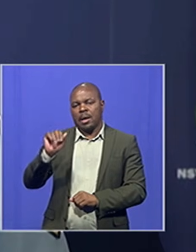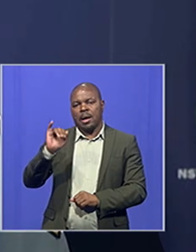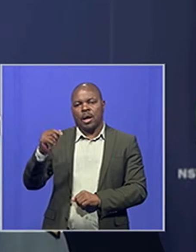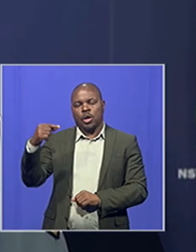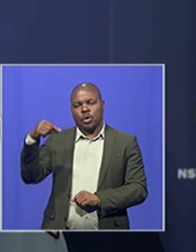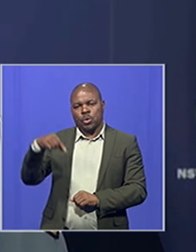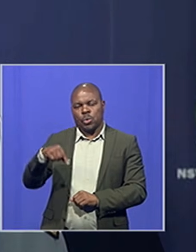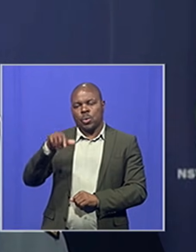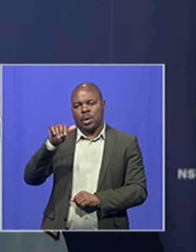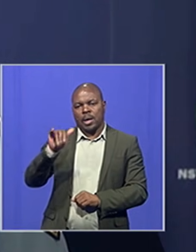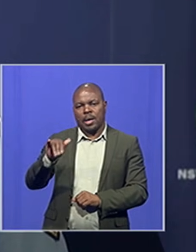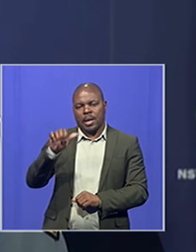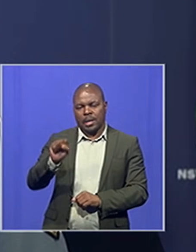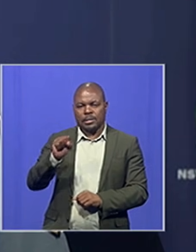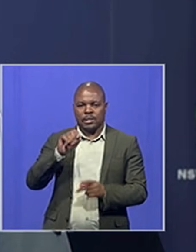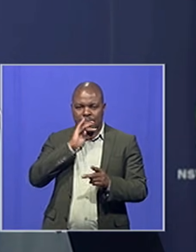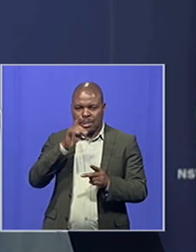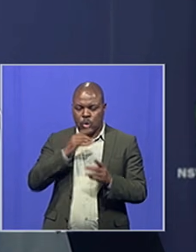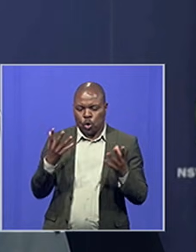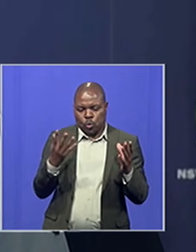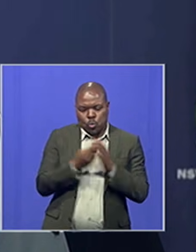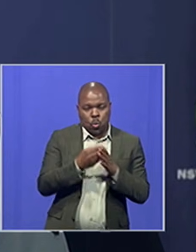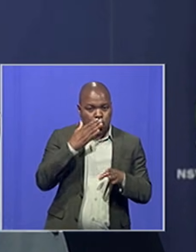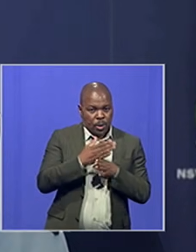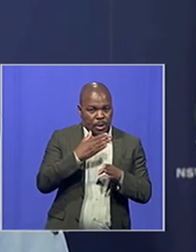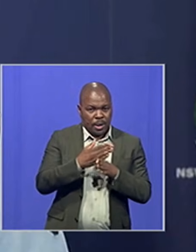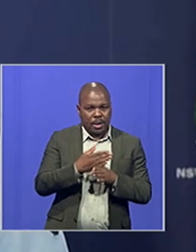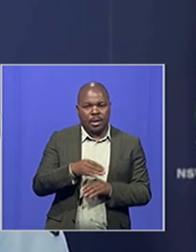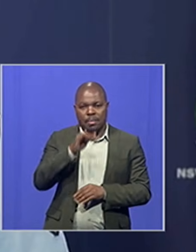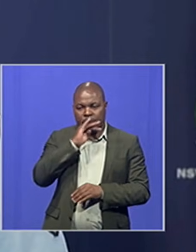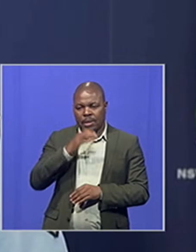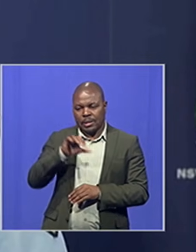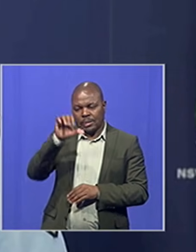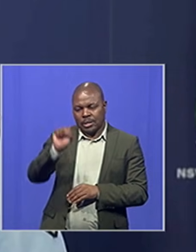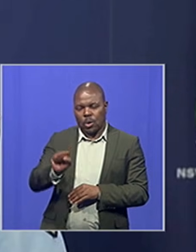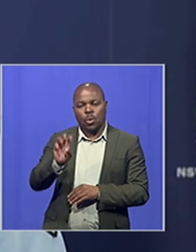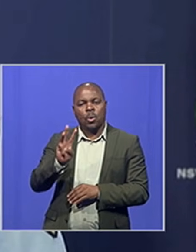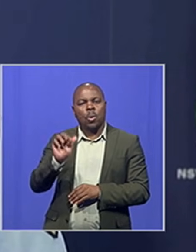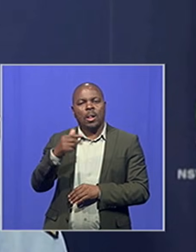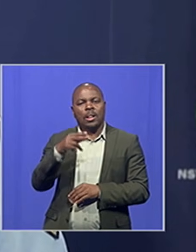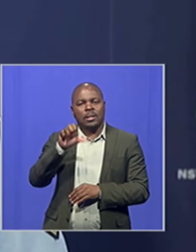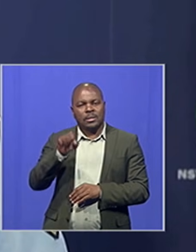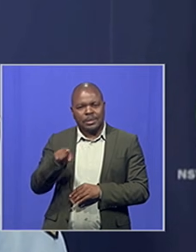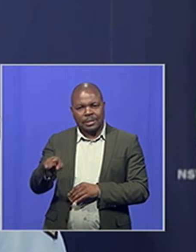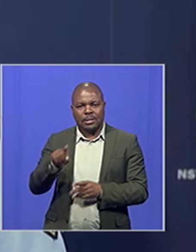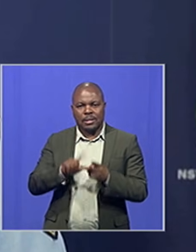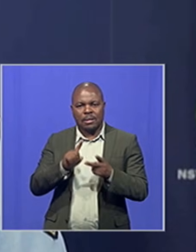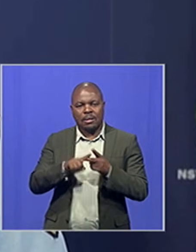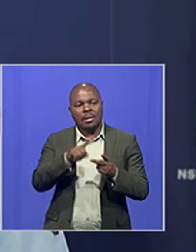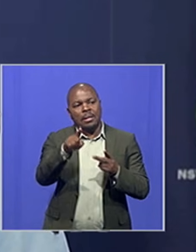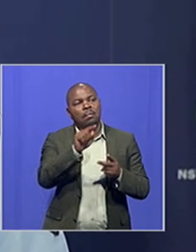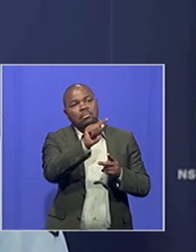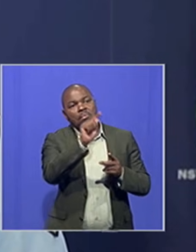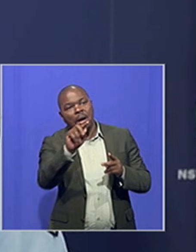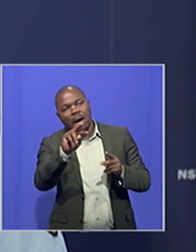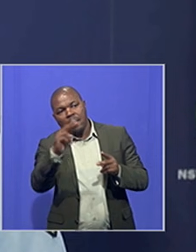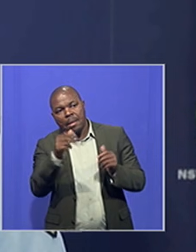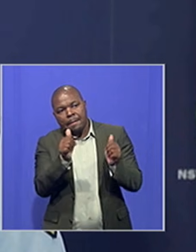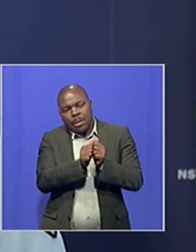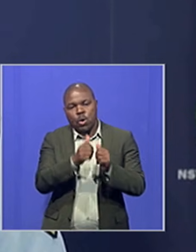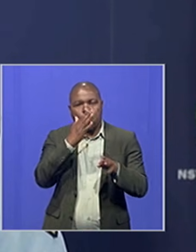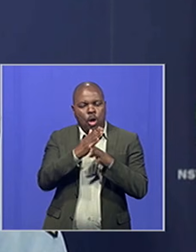ARQUES, which is a joint counterterrorism operation. That is New South Wales Police working very closely with our Commonwealth partners to